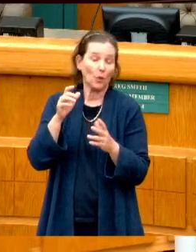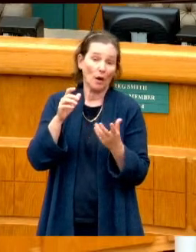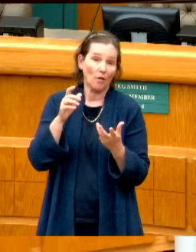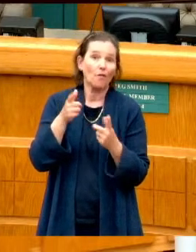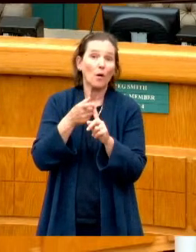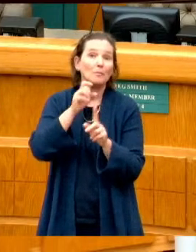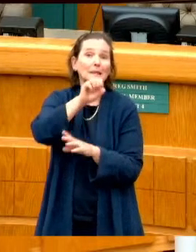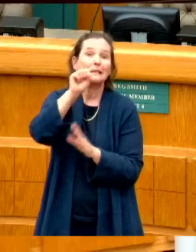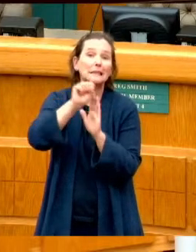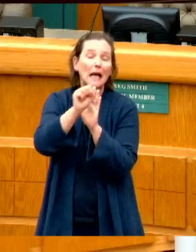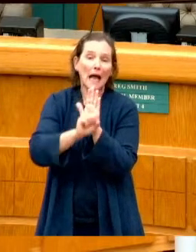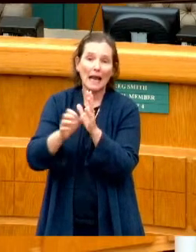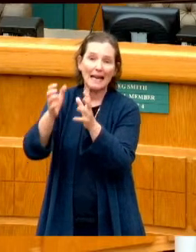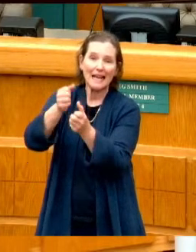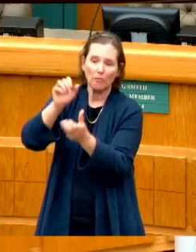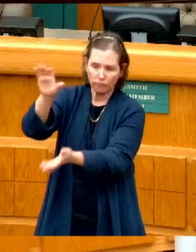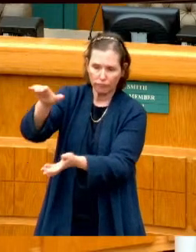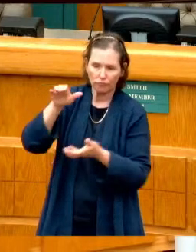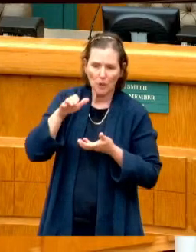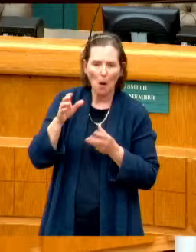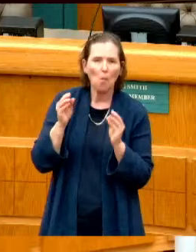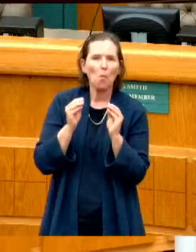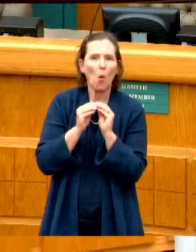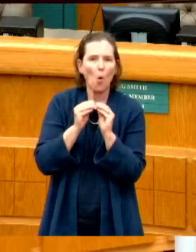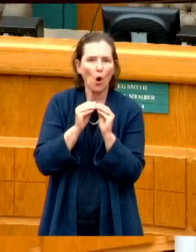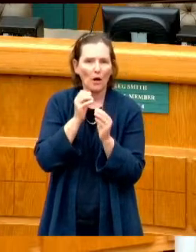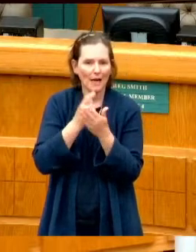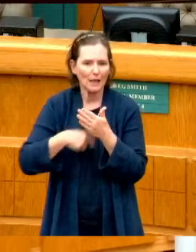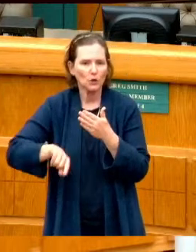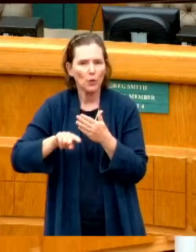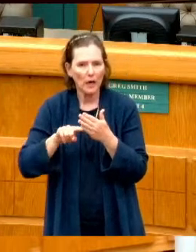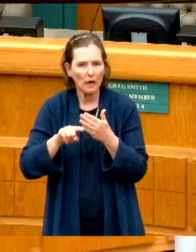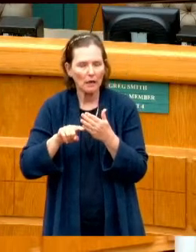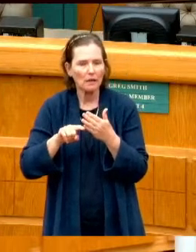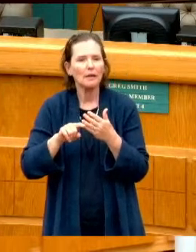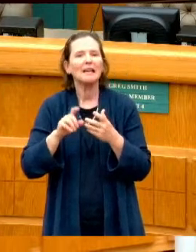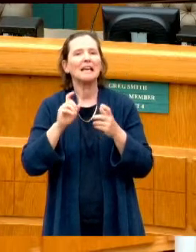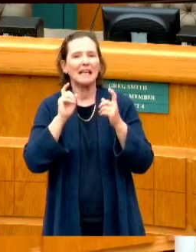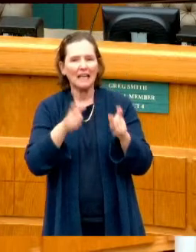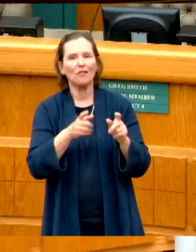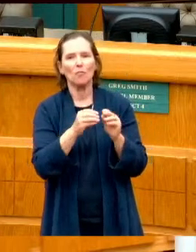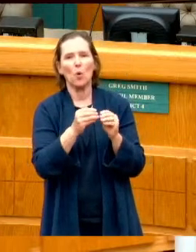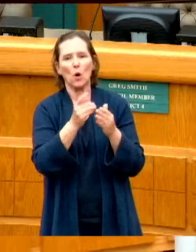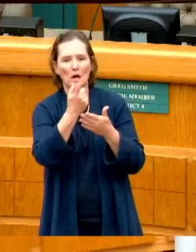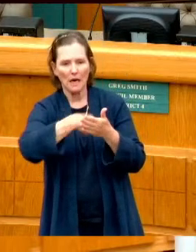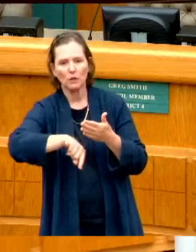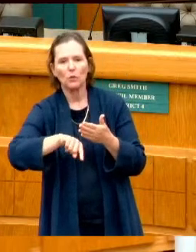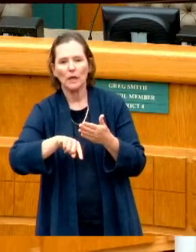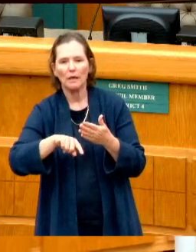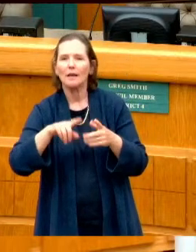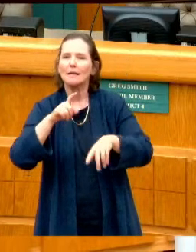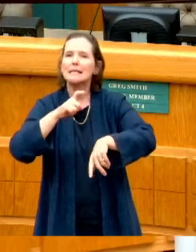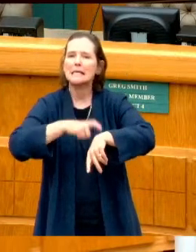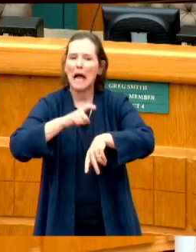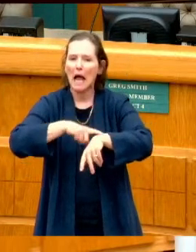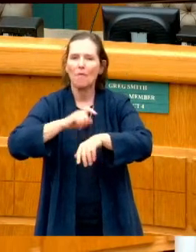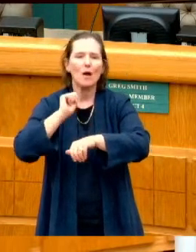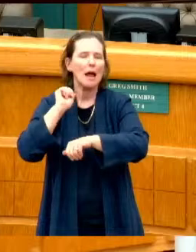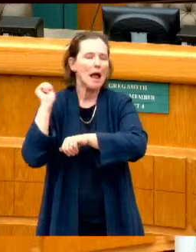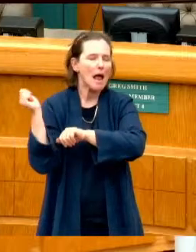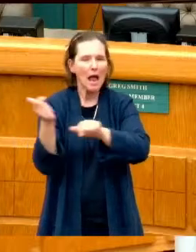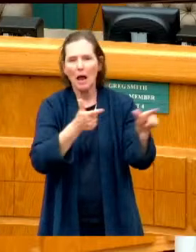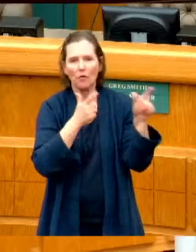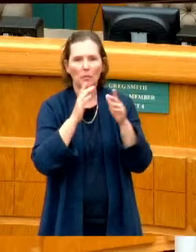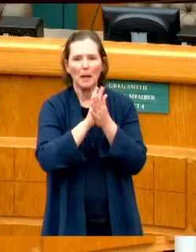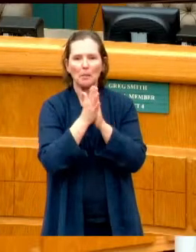time. Time for you to get vaccinated. Let's make Nueces County and our surrounding neighboring